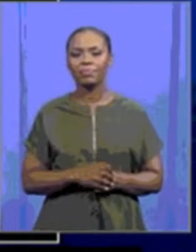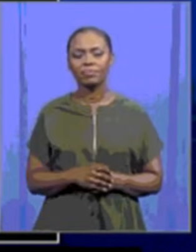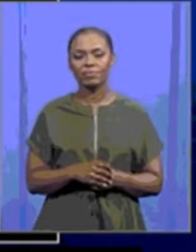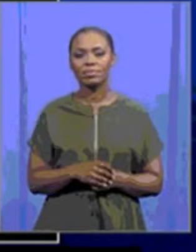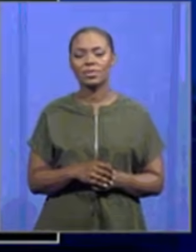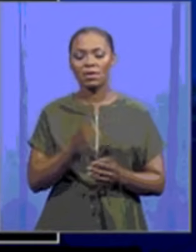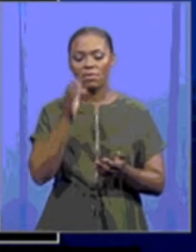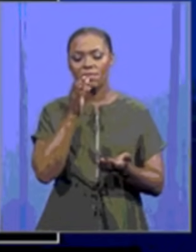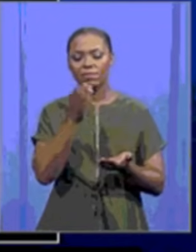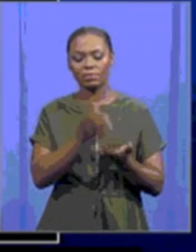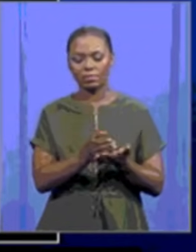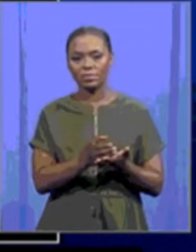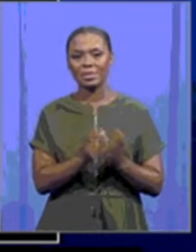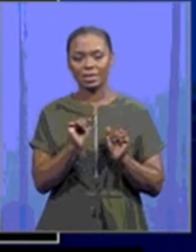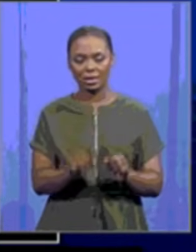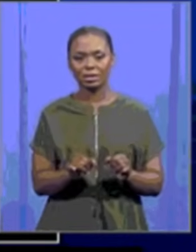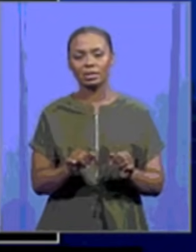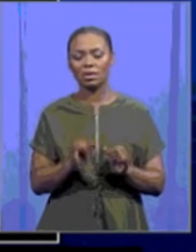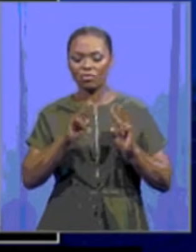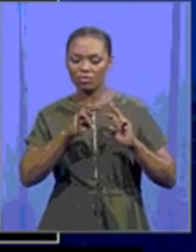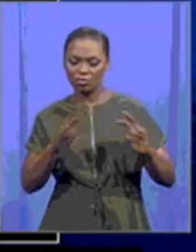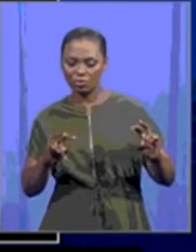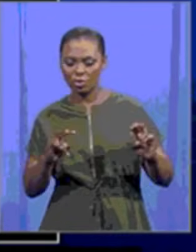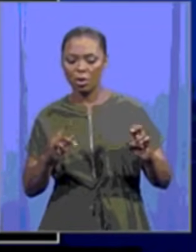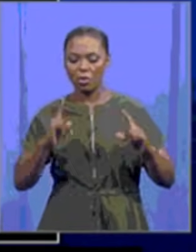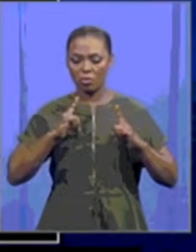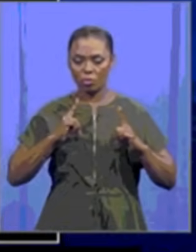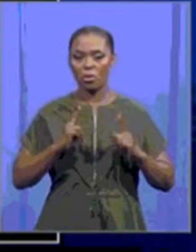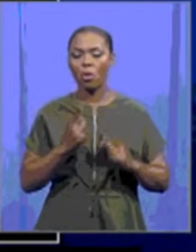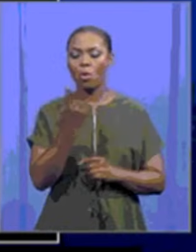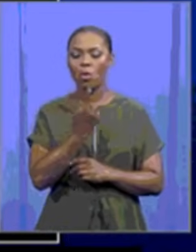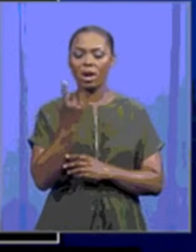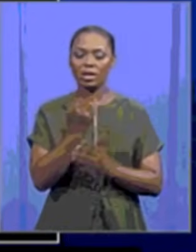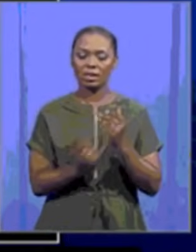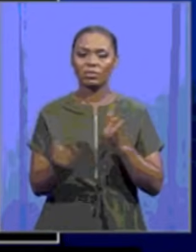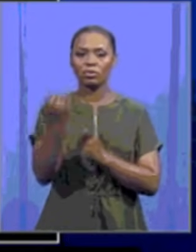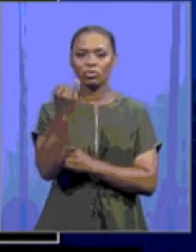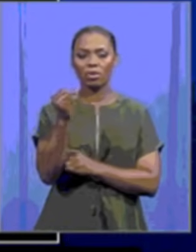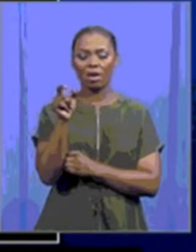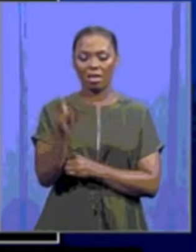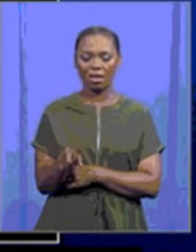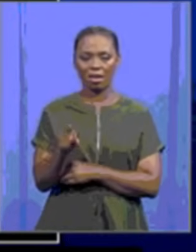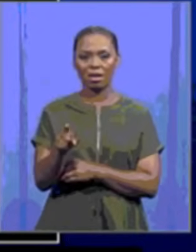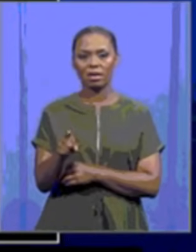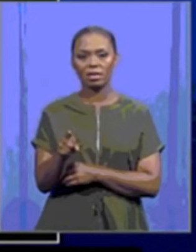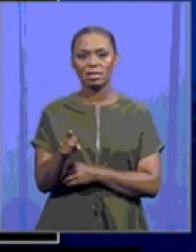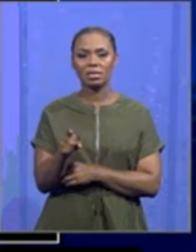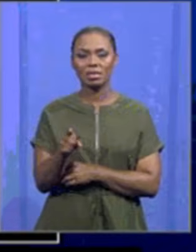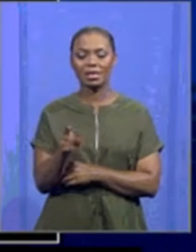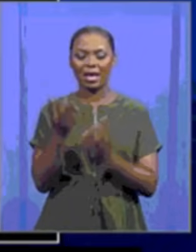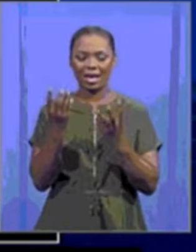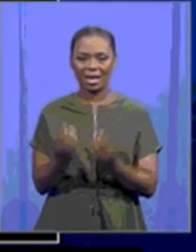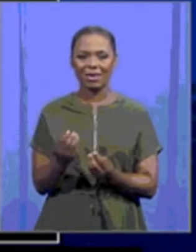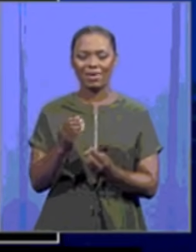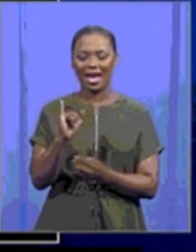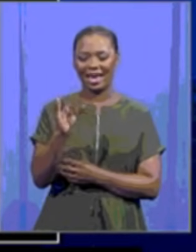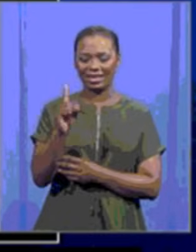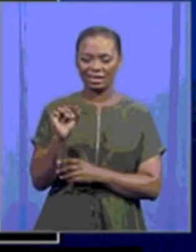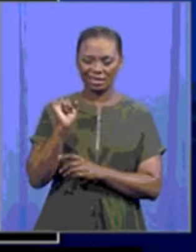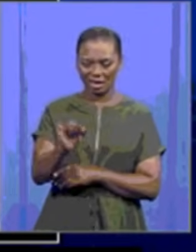is currently underway because one of the individuals is reported to have an Israeli